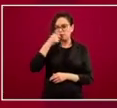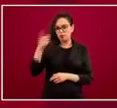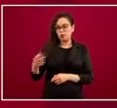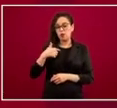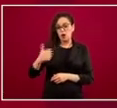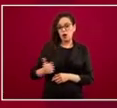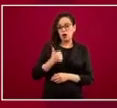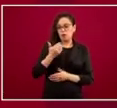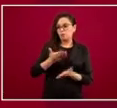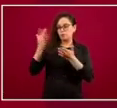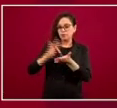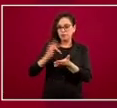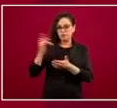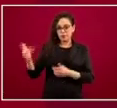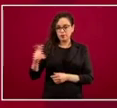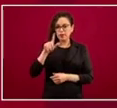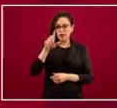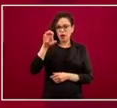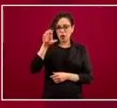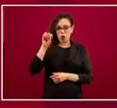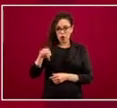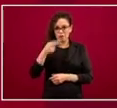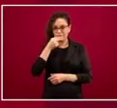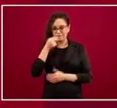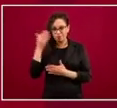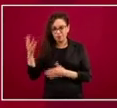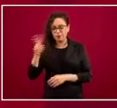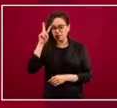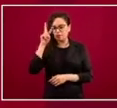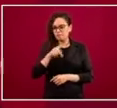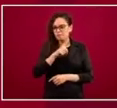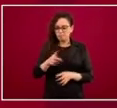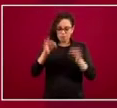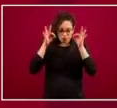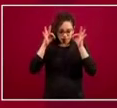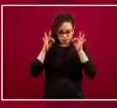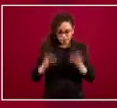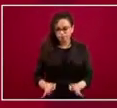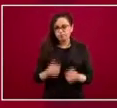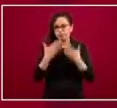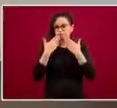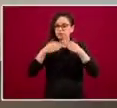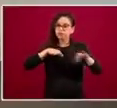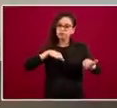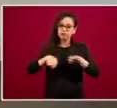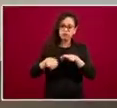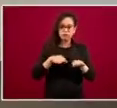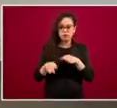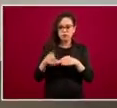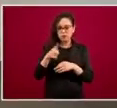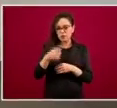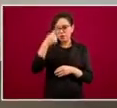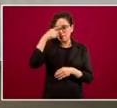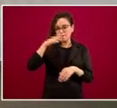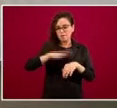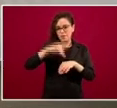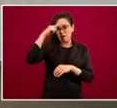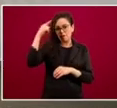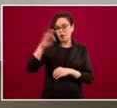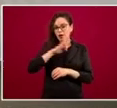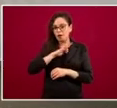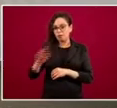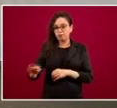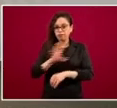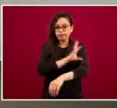and thank you, David Leon, who is the coordinator of civil protection. He has been incredibly effective in